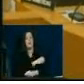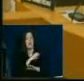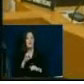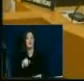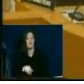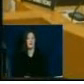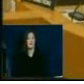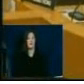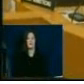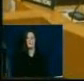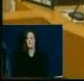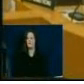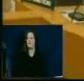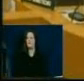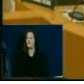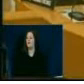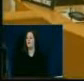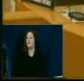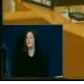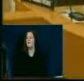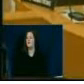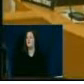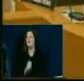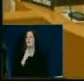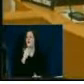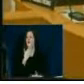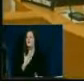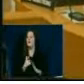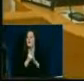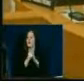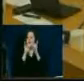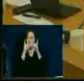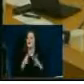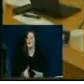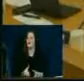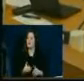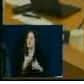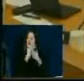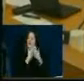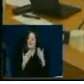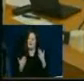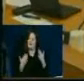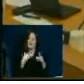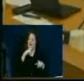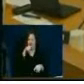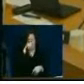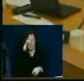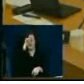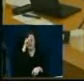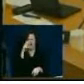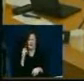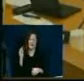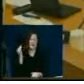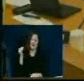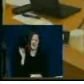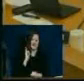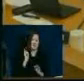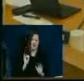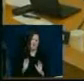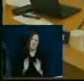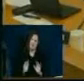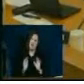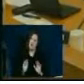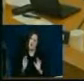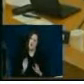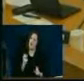so. Okay. Thank you, Mr. Law Director. The thing that got me that night, why it seemed like it was pushing